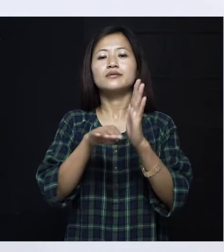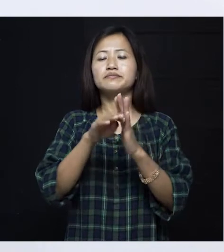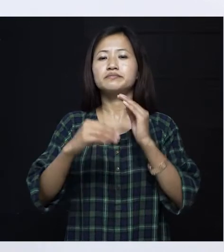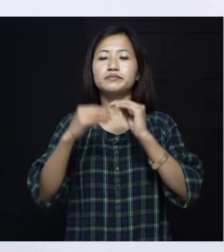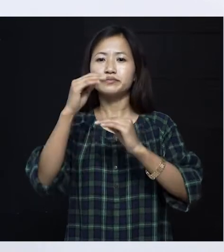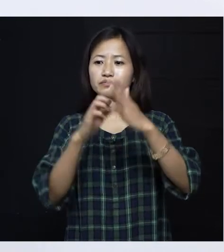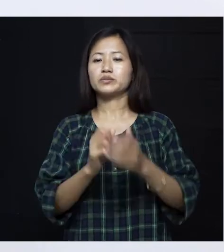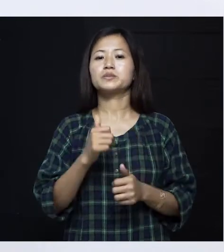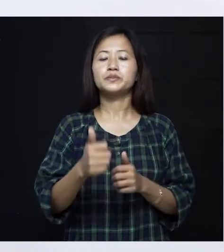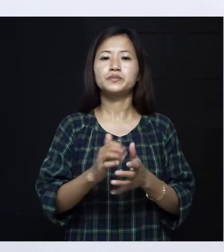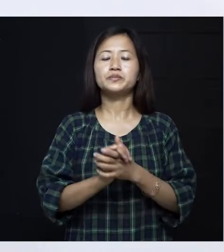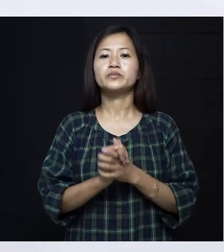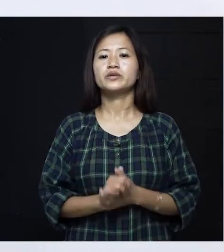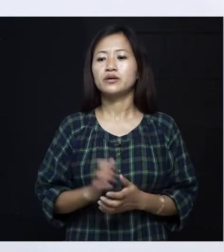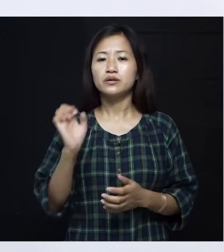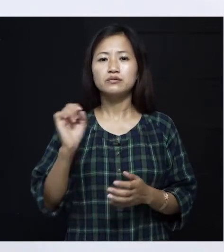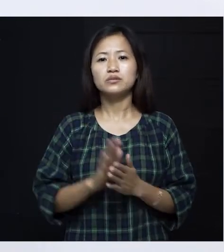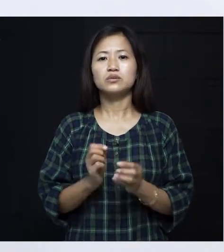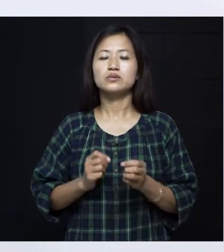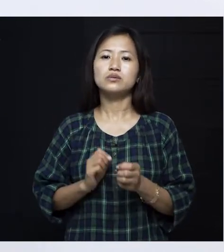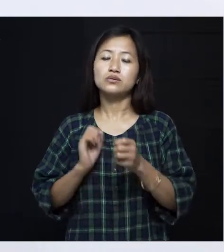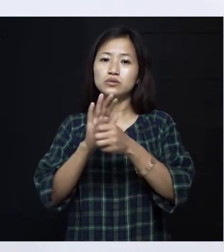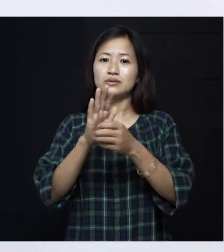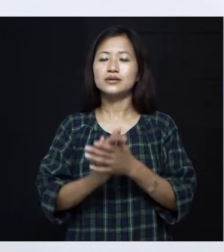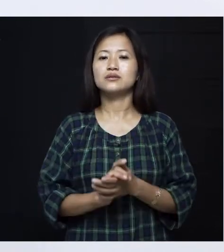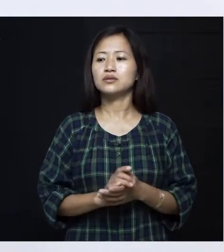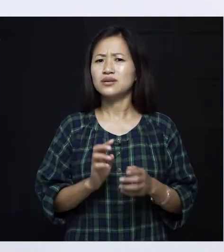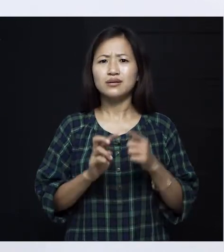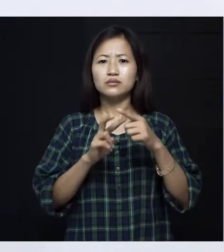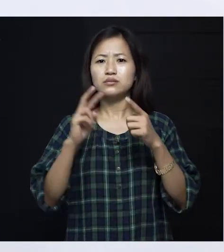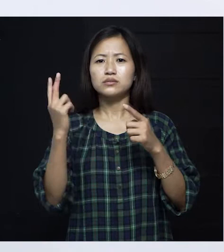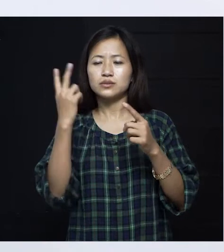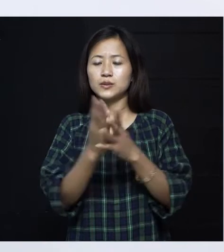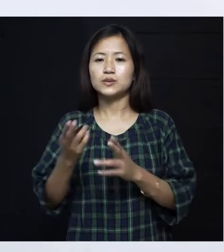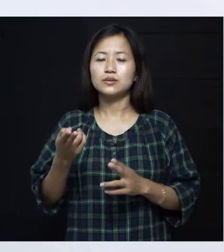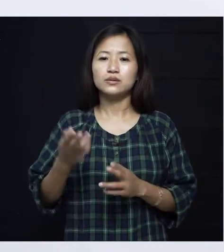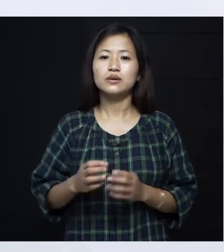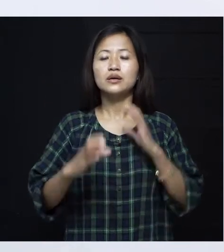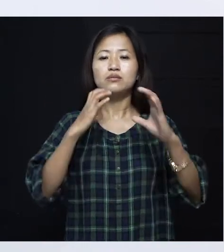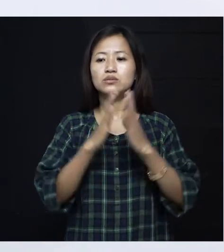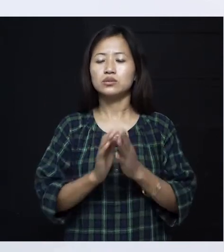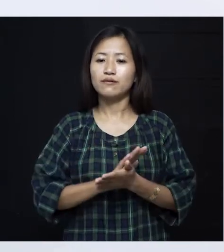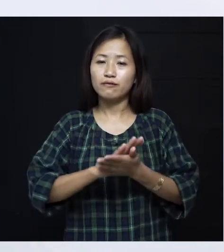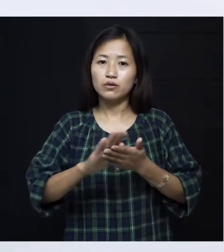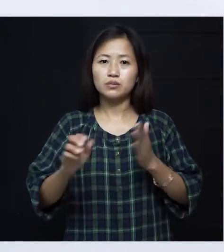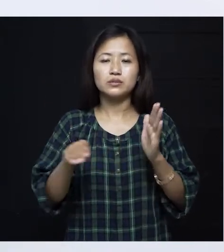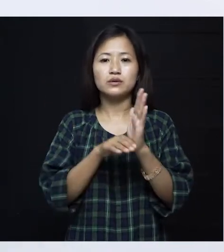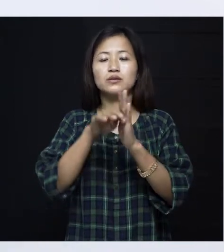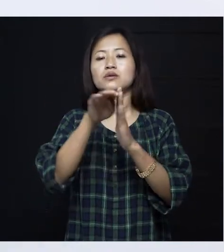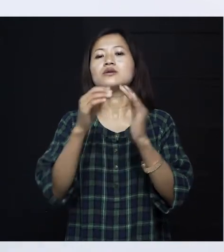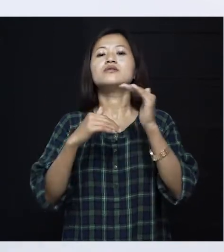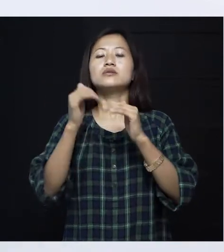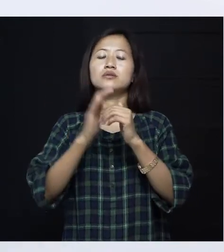rapidly. And because of that, even to do with transport and communication, okay, they have developed so rapidly. And